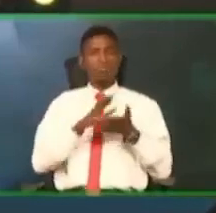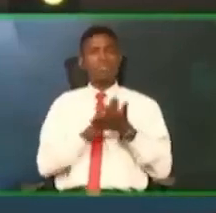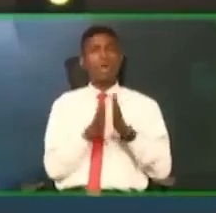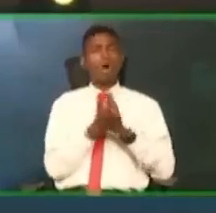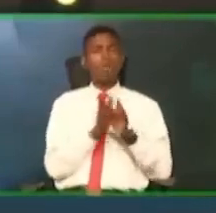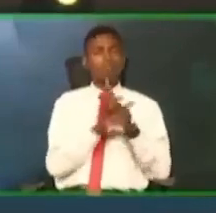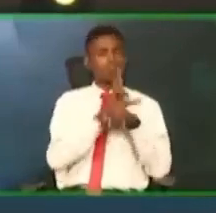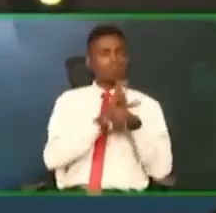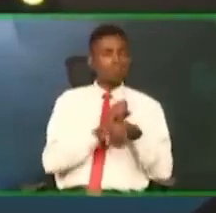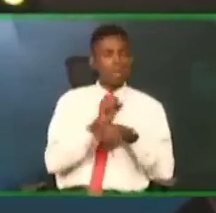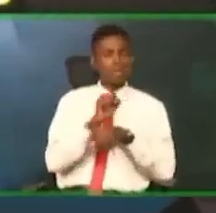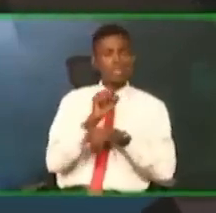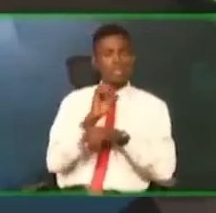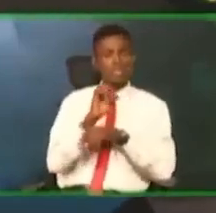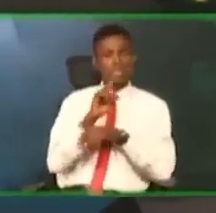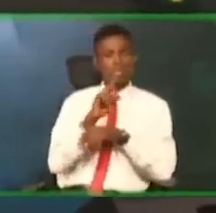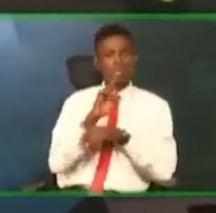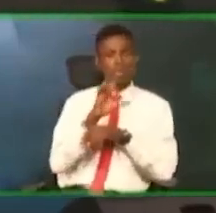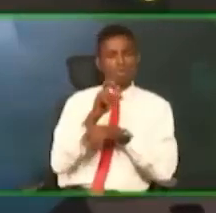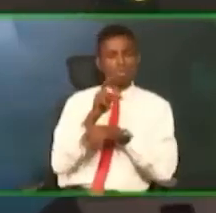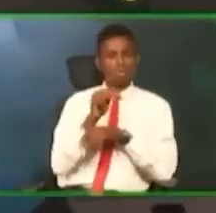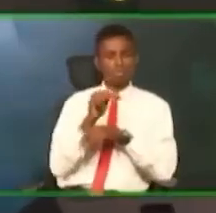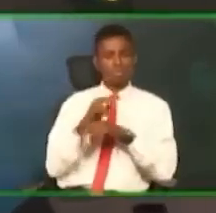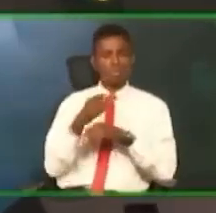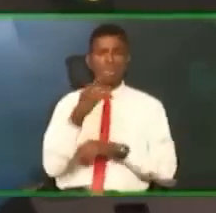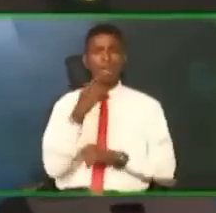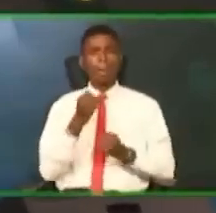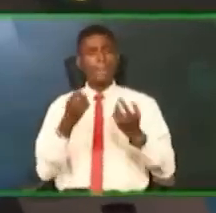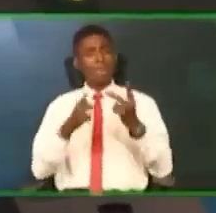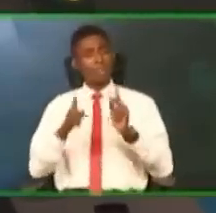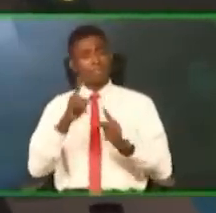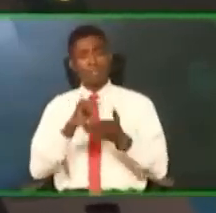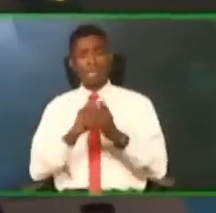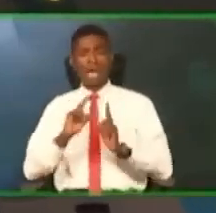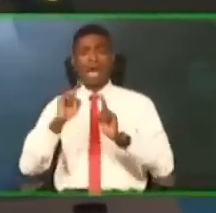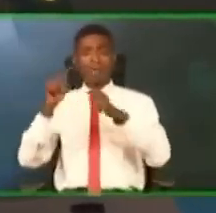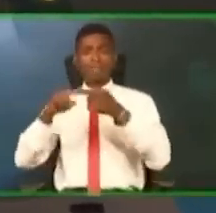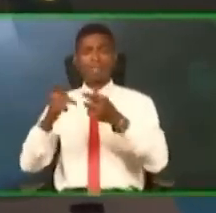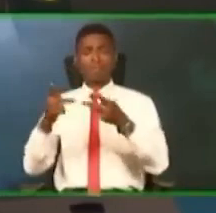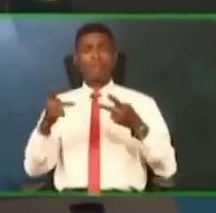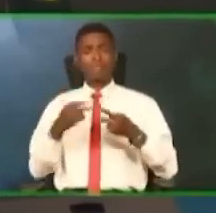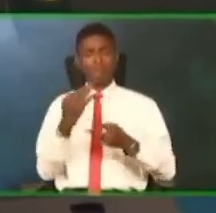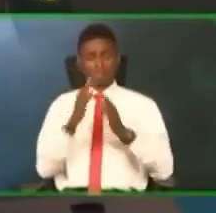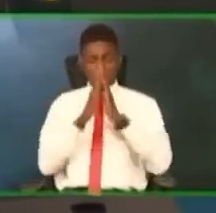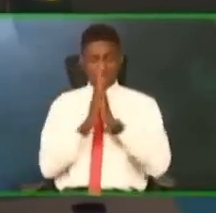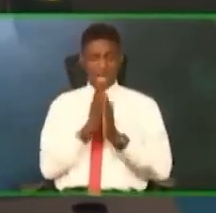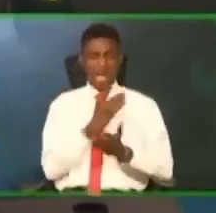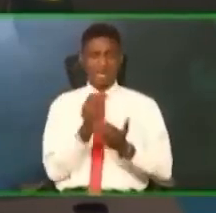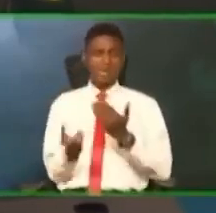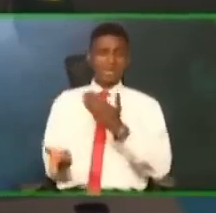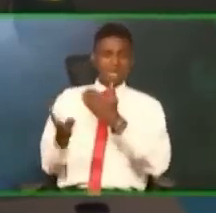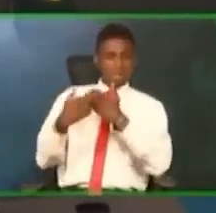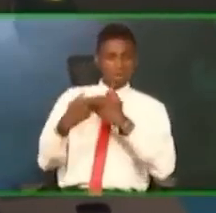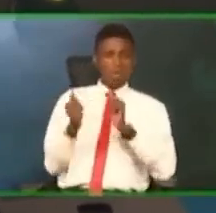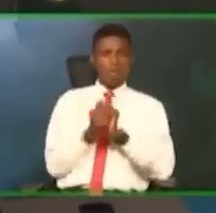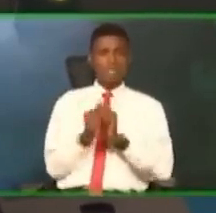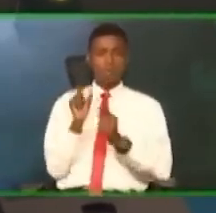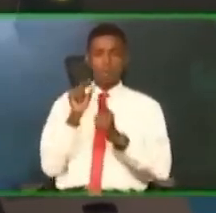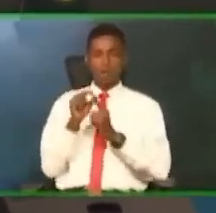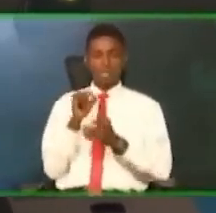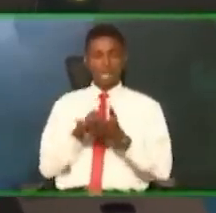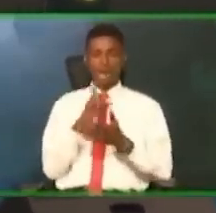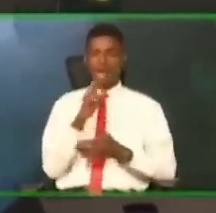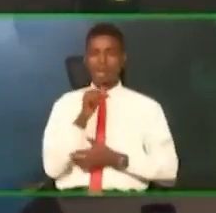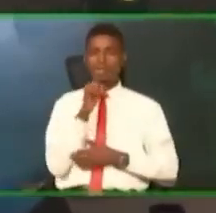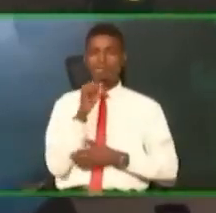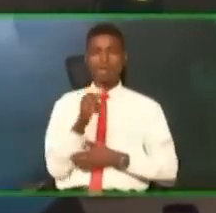There are many people who went to the place of prayer and returned back with speakings that were not of God. When you